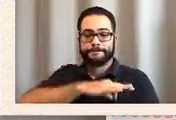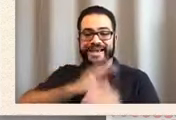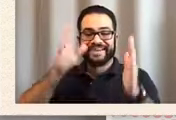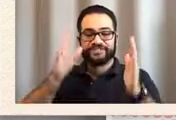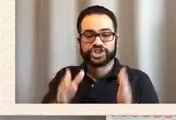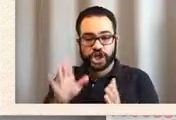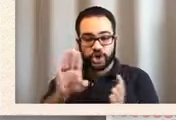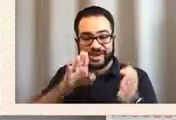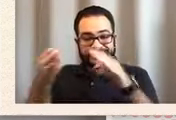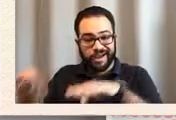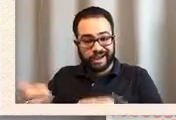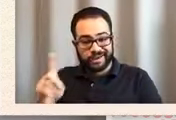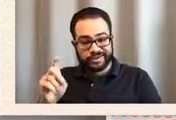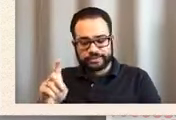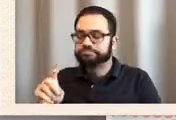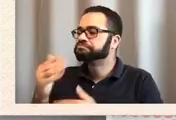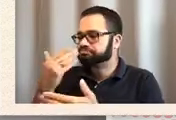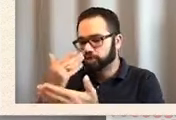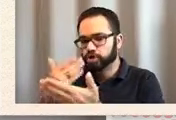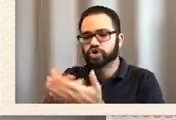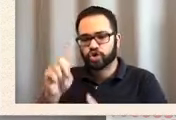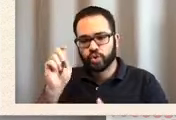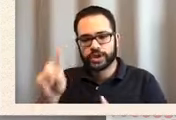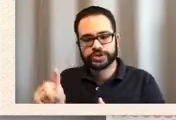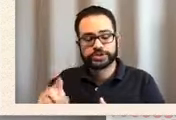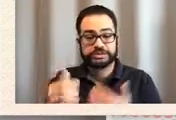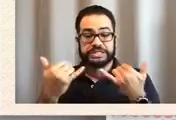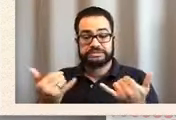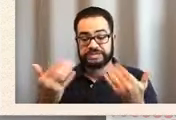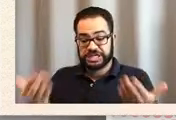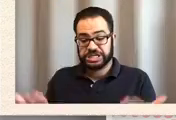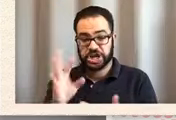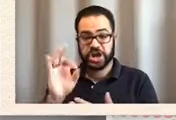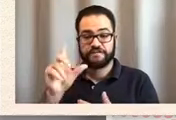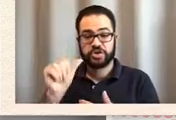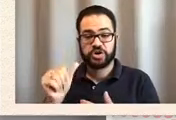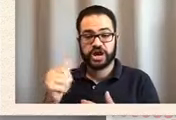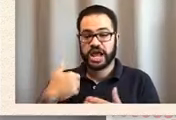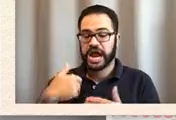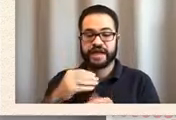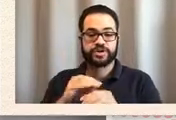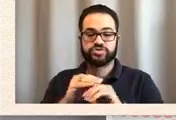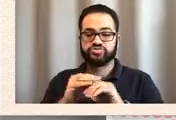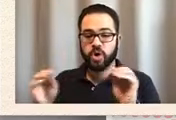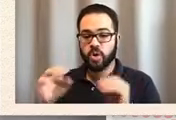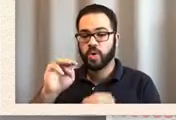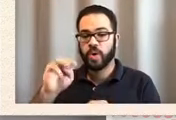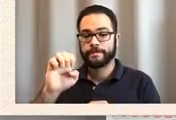Great question. And so there's no longer here in the state of Florida a Medicaid payback on an ABLE